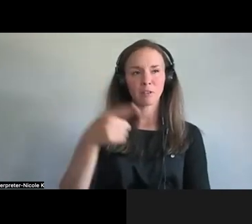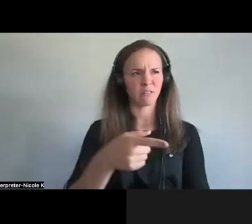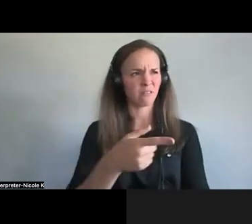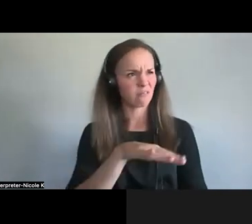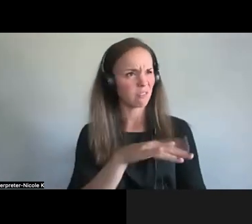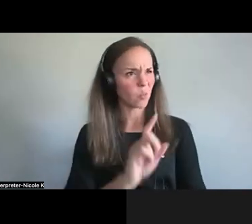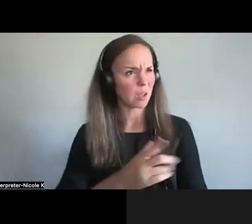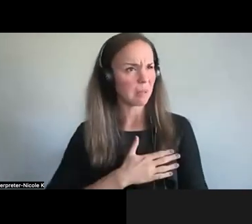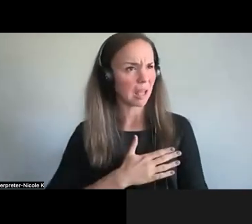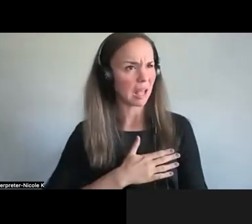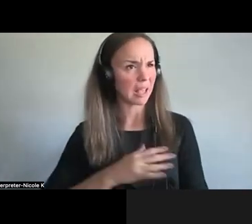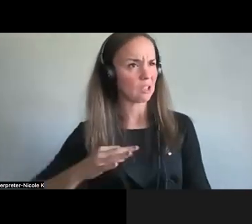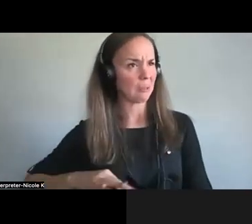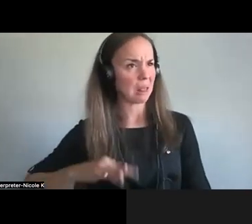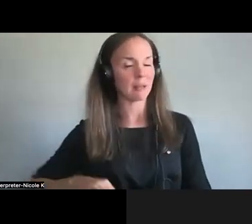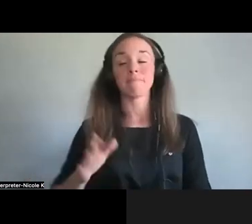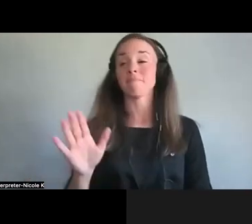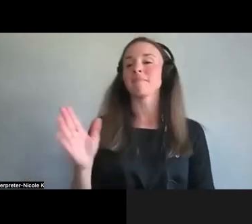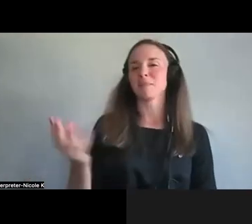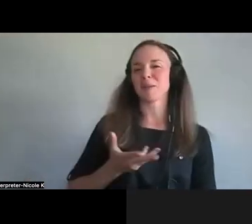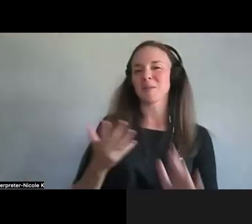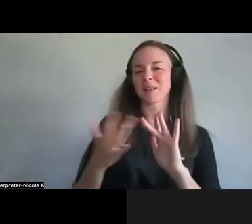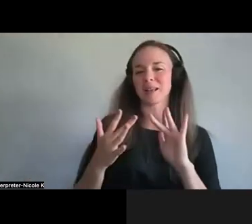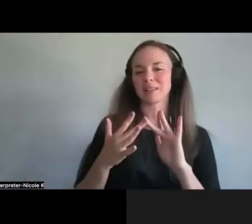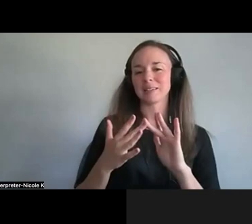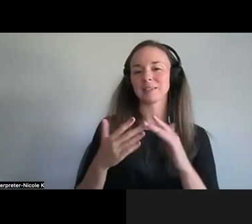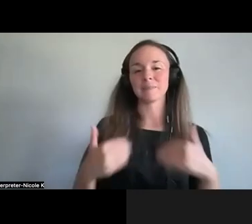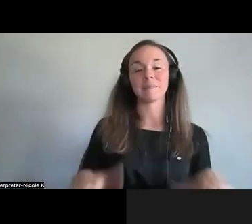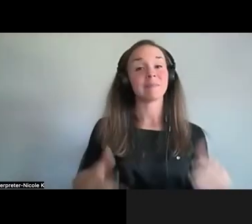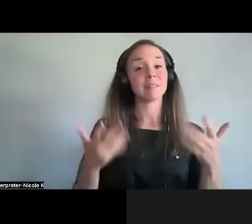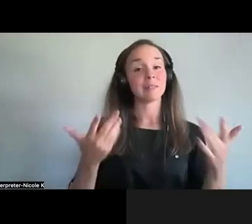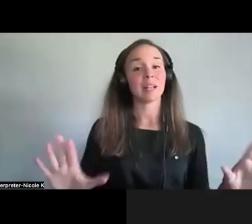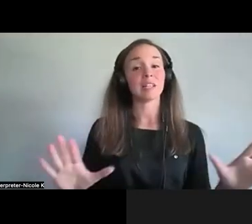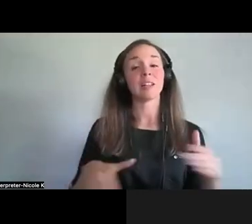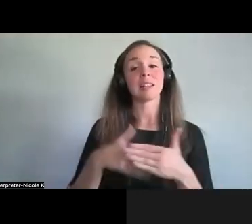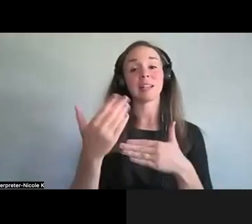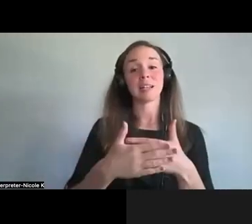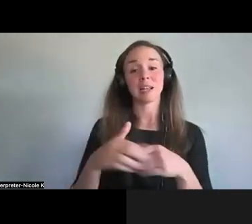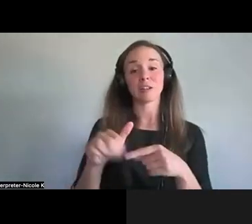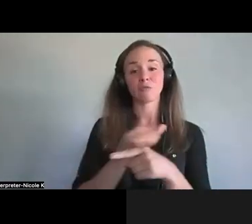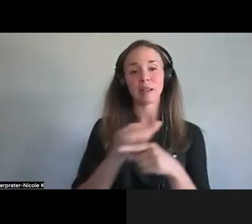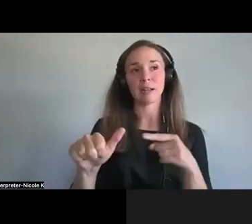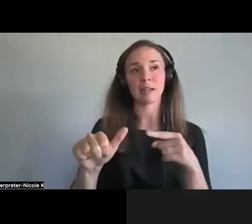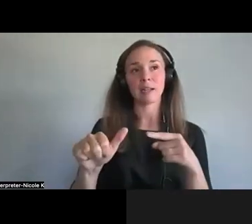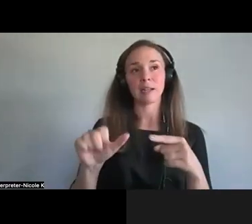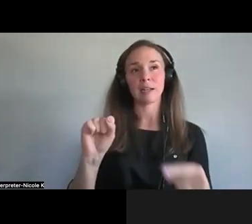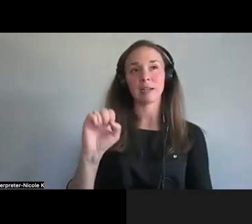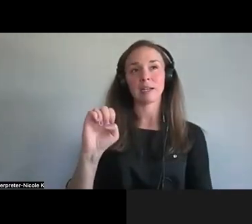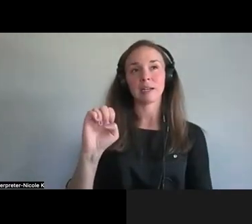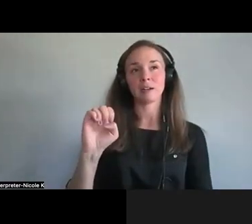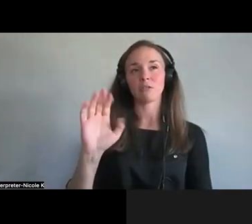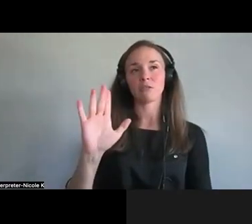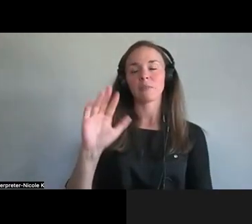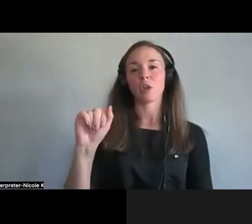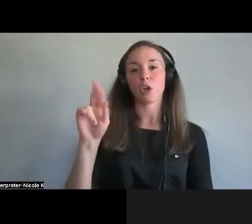know. Otherwise, thank you for attending. Our next training will be, I think it's the 23rd of August,